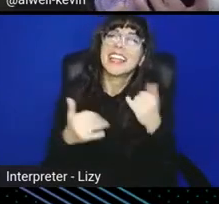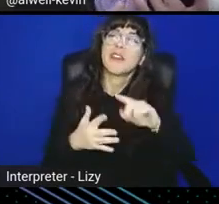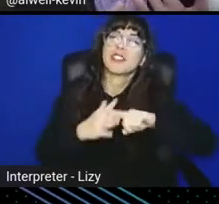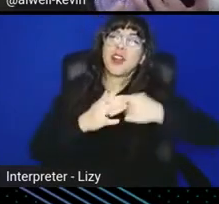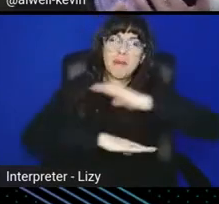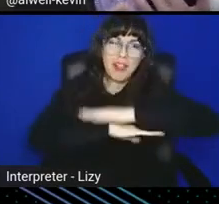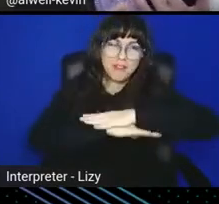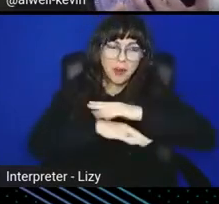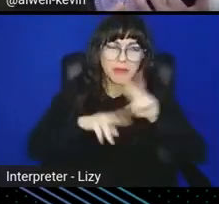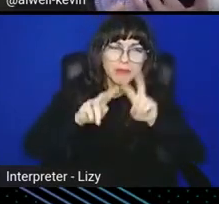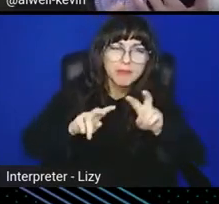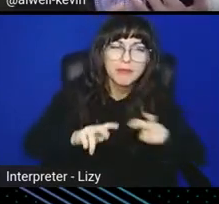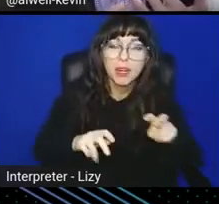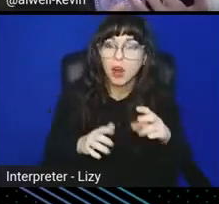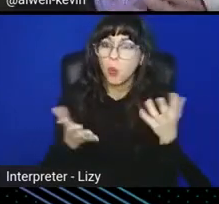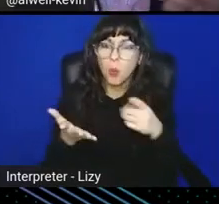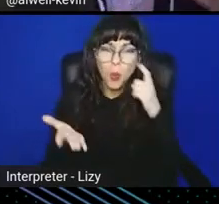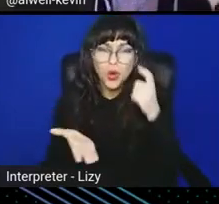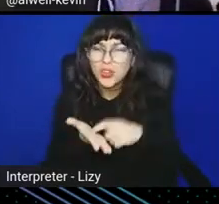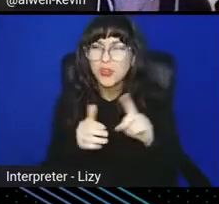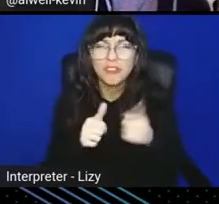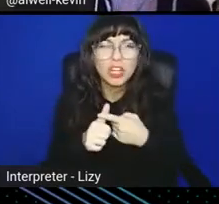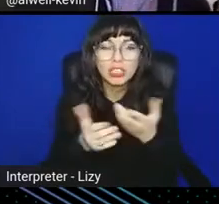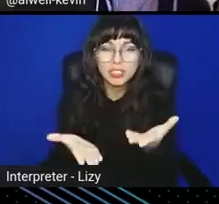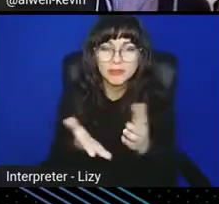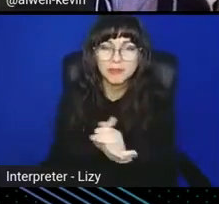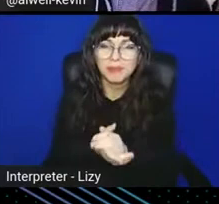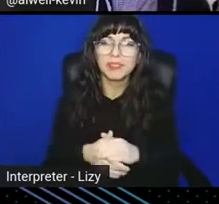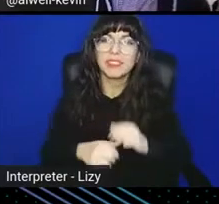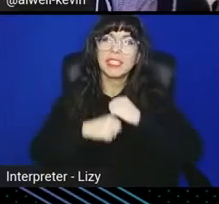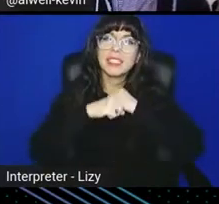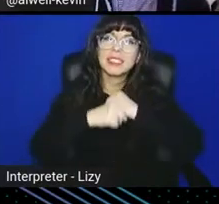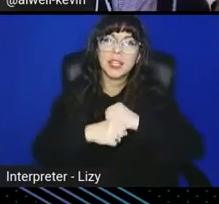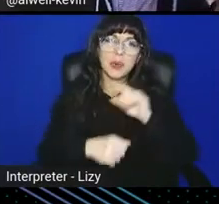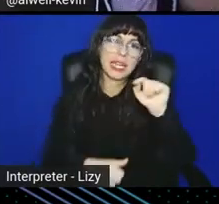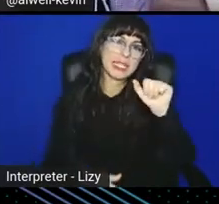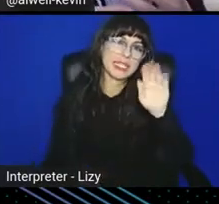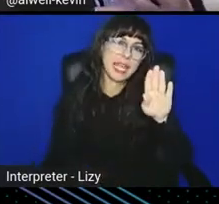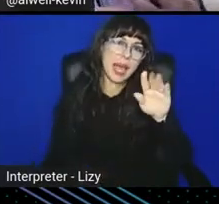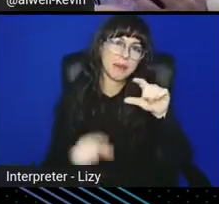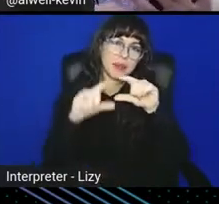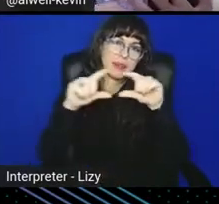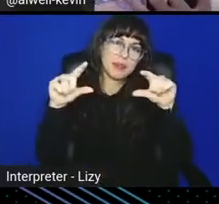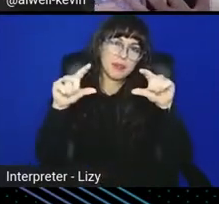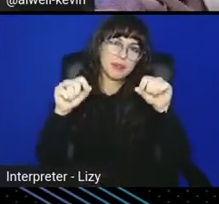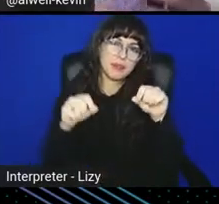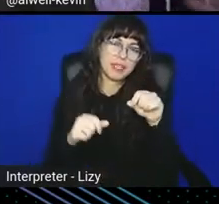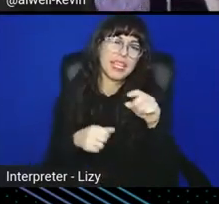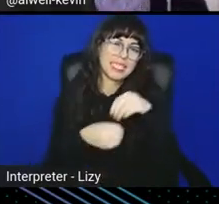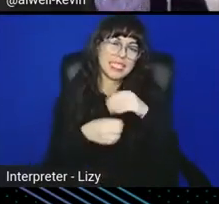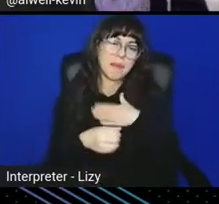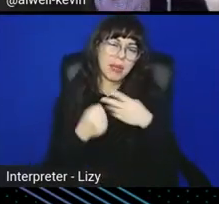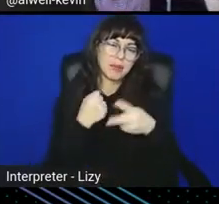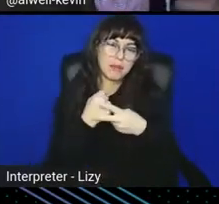things that you're noticing here is this security tab inside my repository. So again, we're hoping to keep